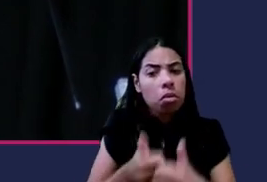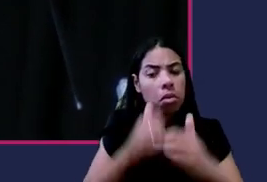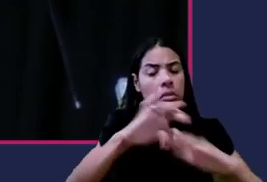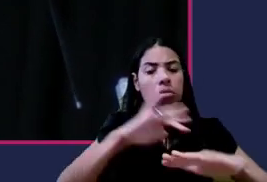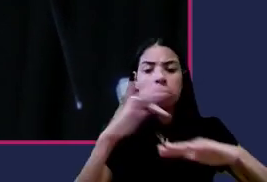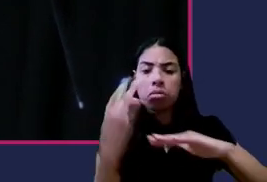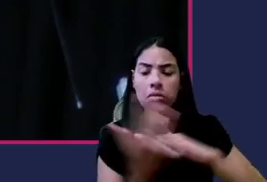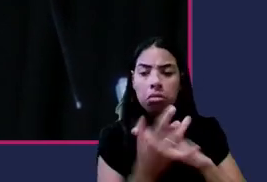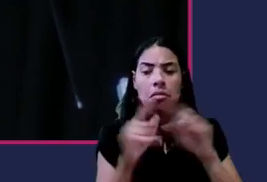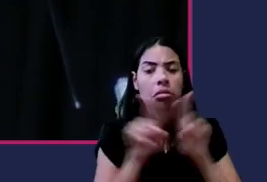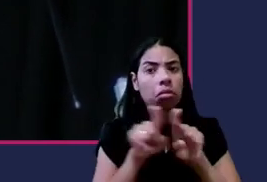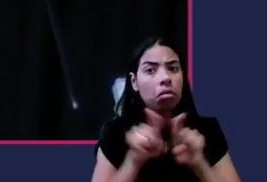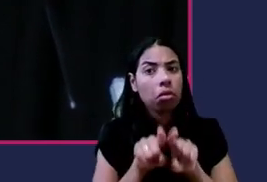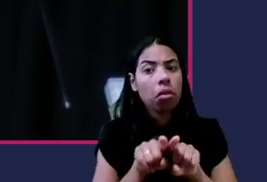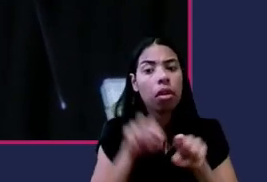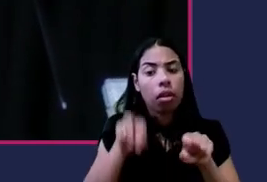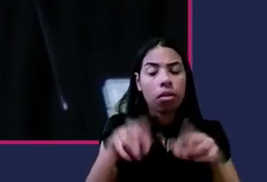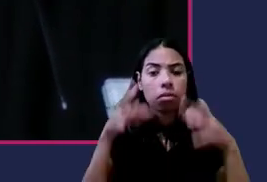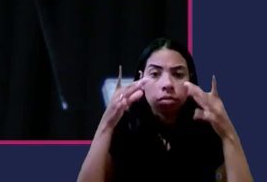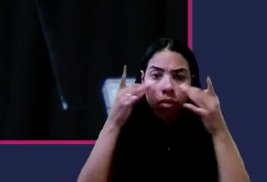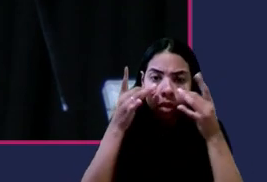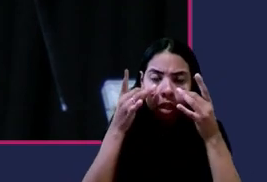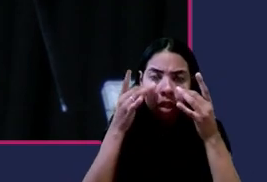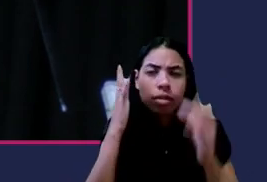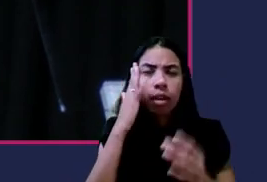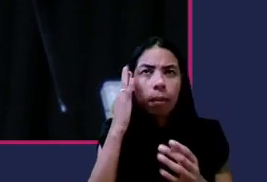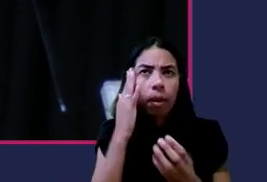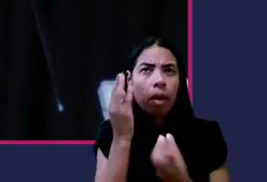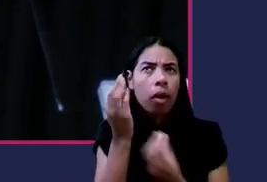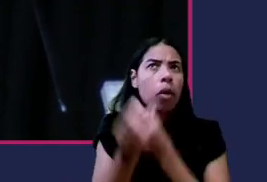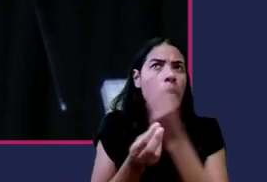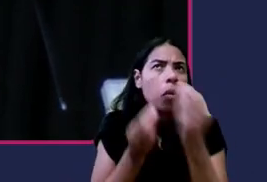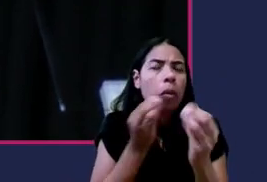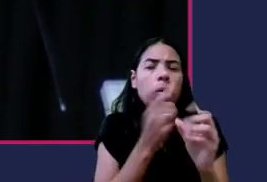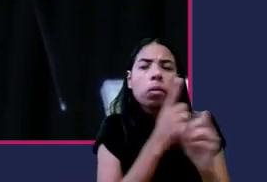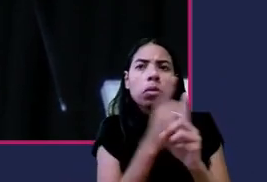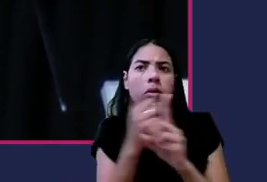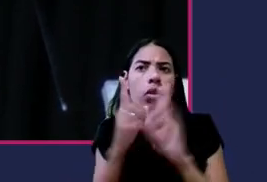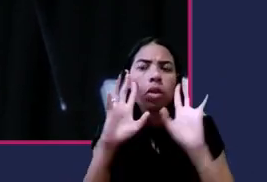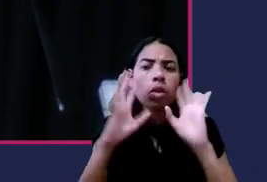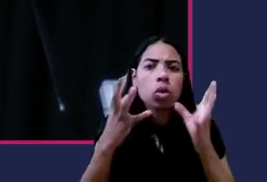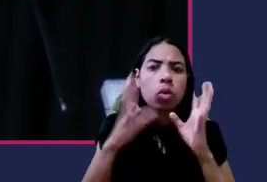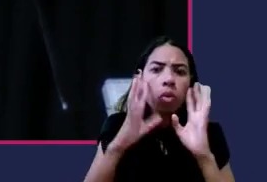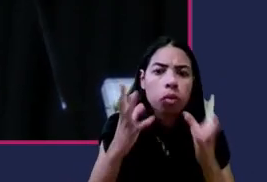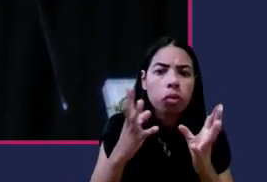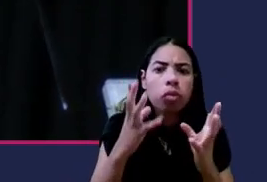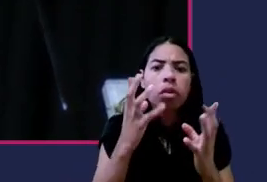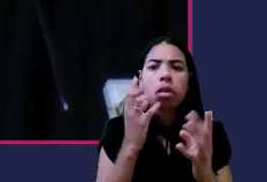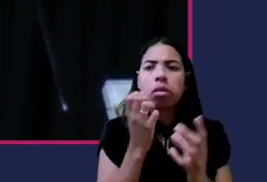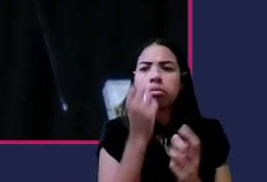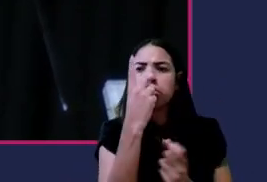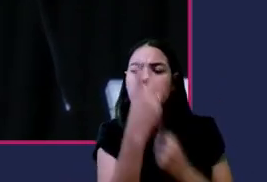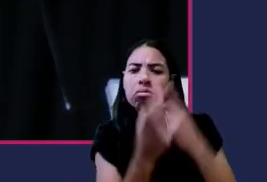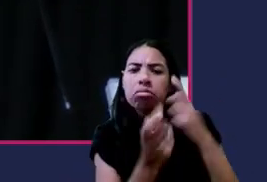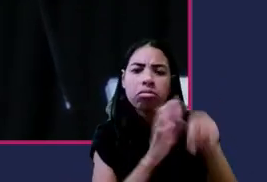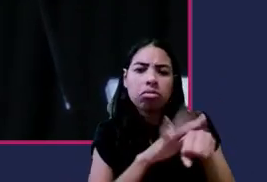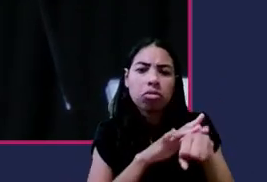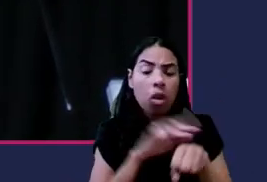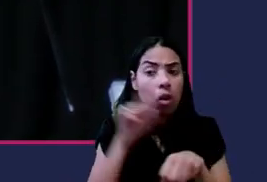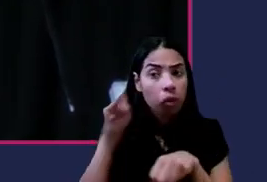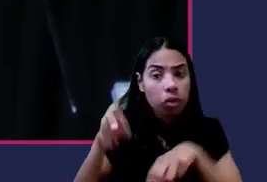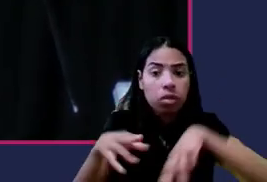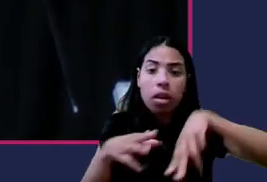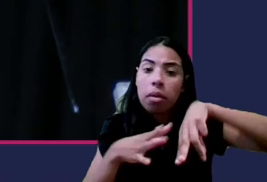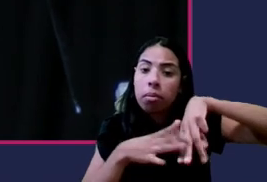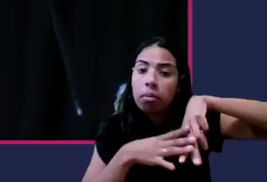us on the internet to listen, rethink, and propose new health alternatives for patients with rare disease and their caretakers. Yes, you,